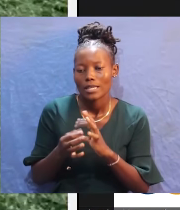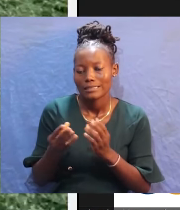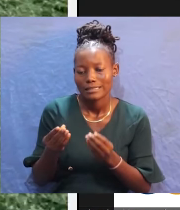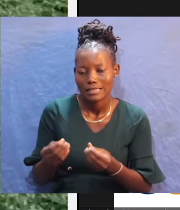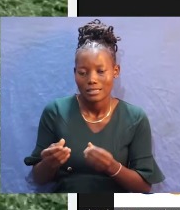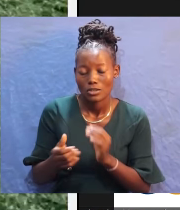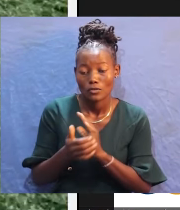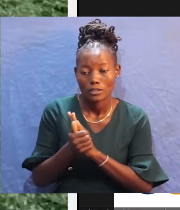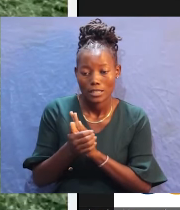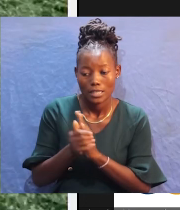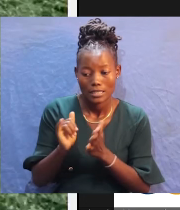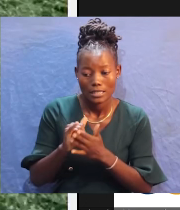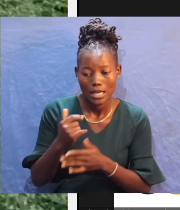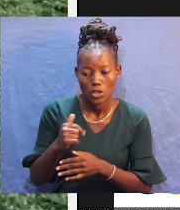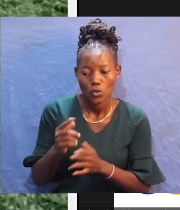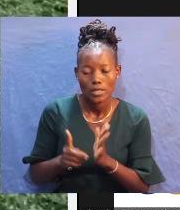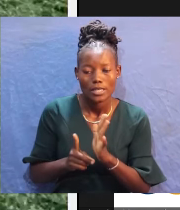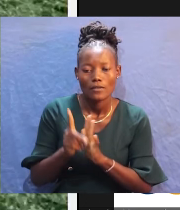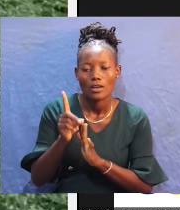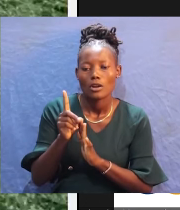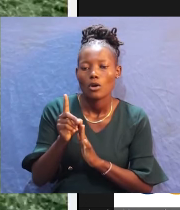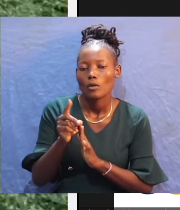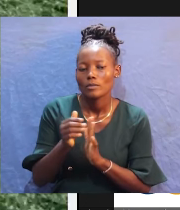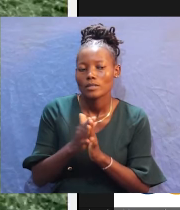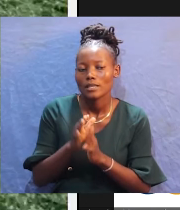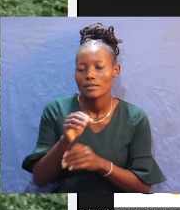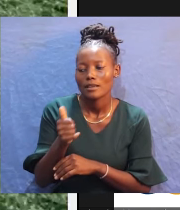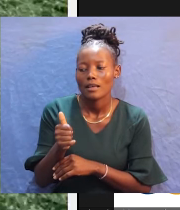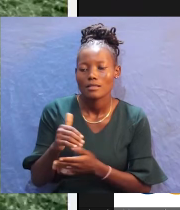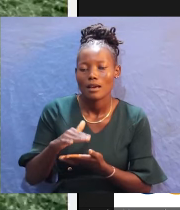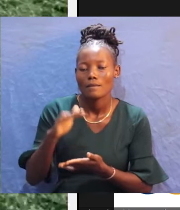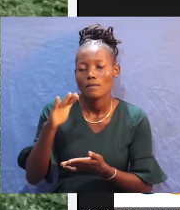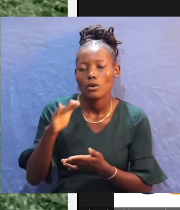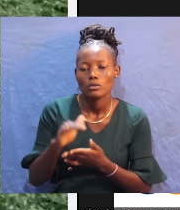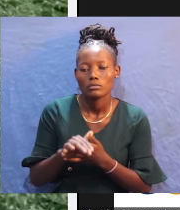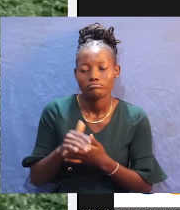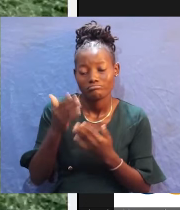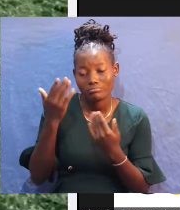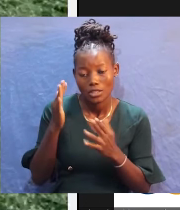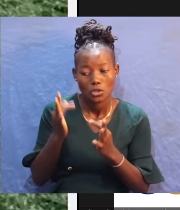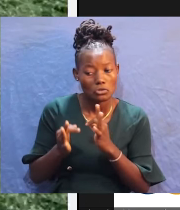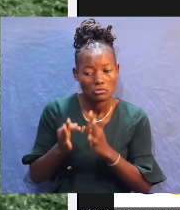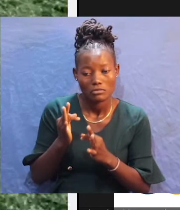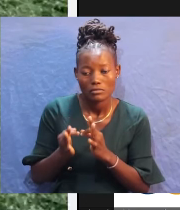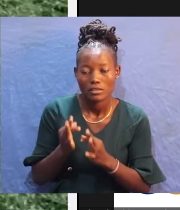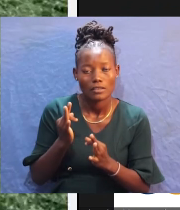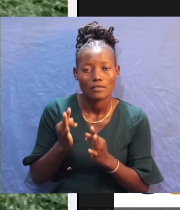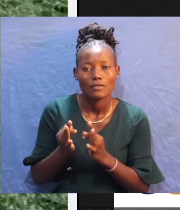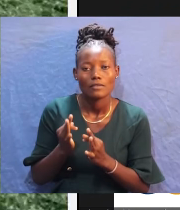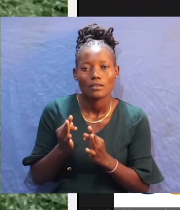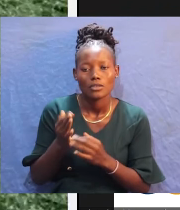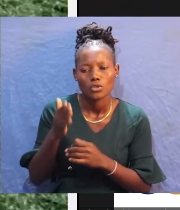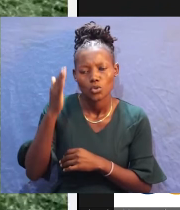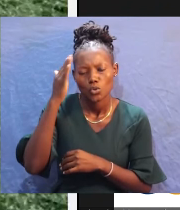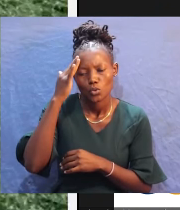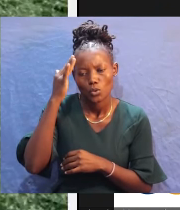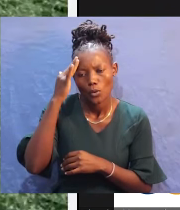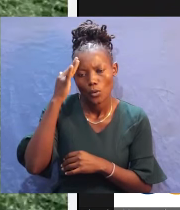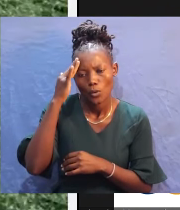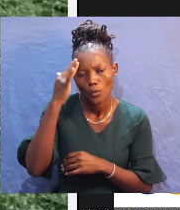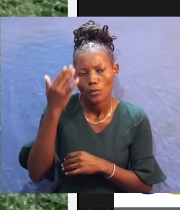the definition, we see that in sport for development, we use sport, physical activity, and